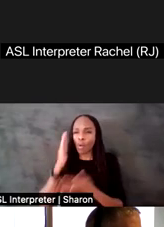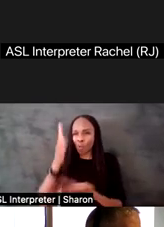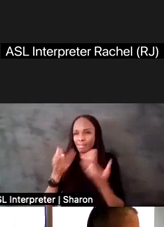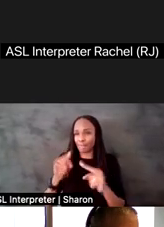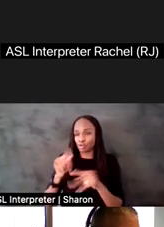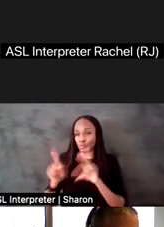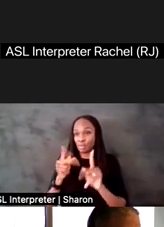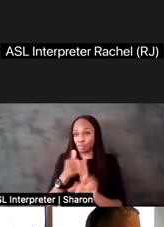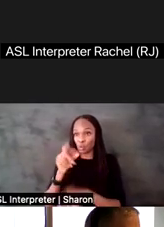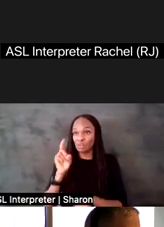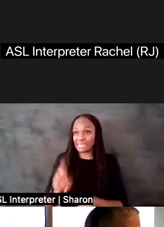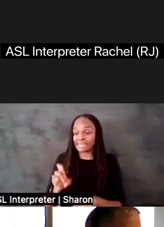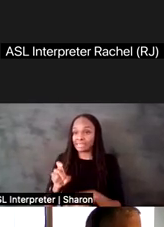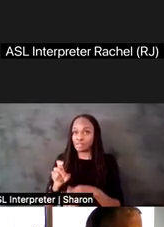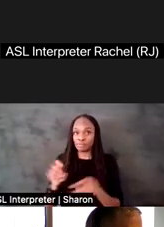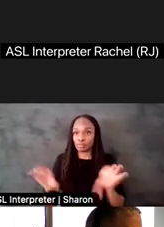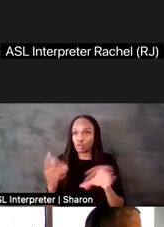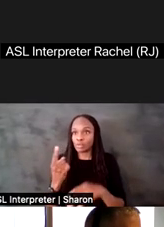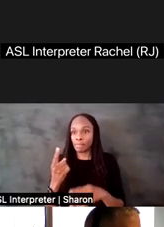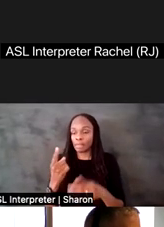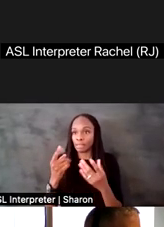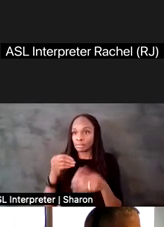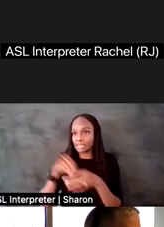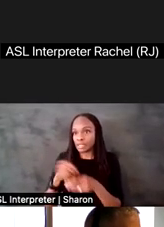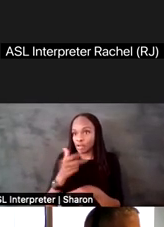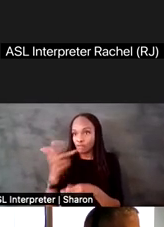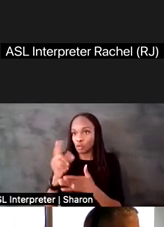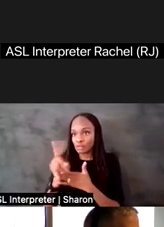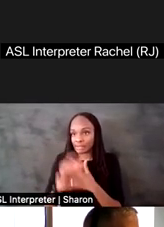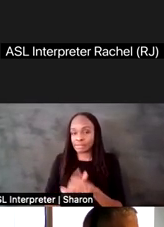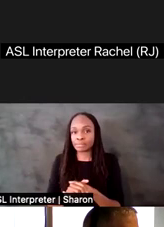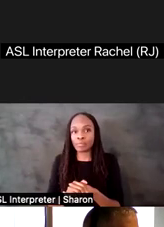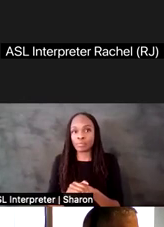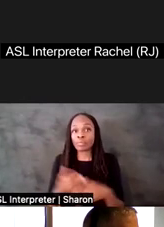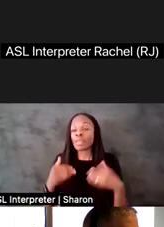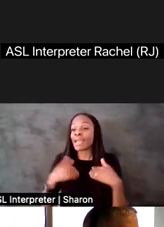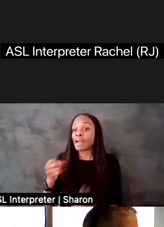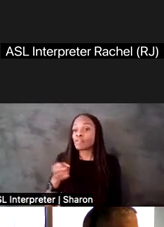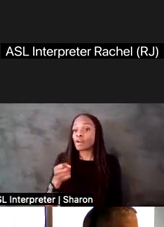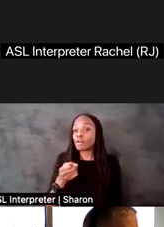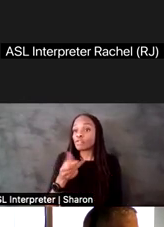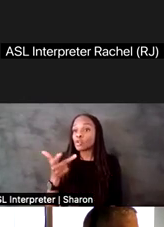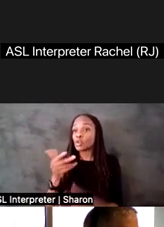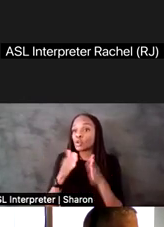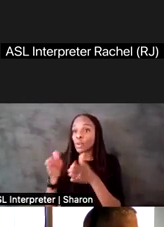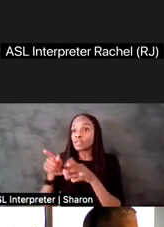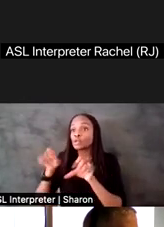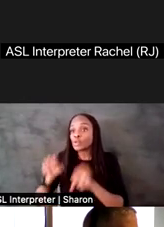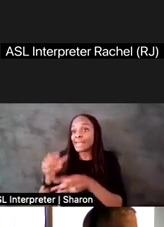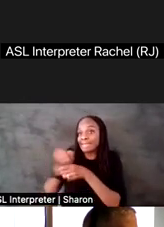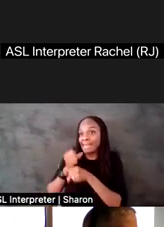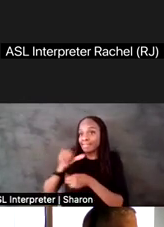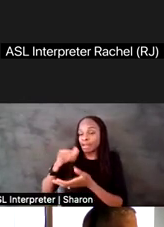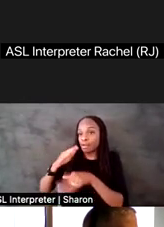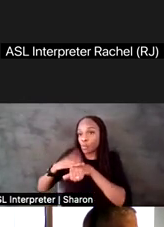take a protective action, all within a few seconds. And there's a few ways that you can get that warning. For